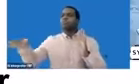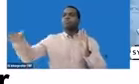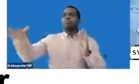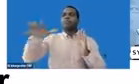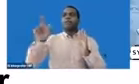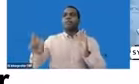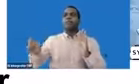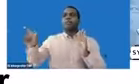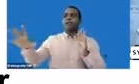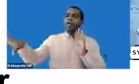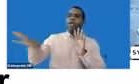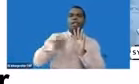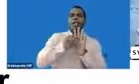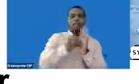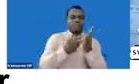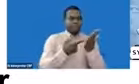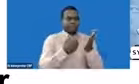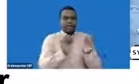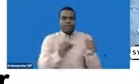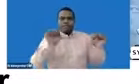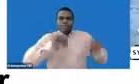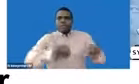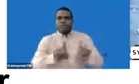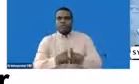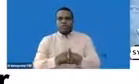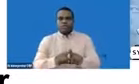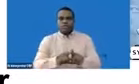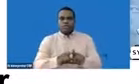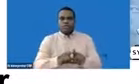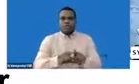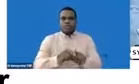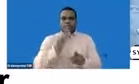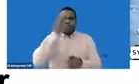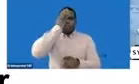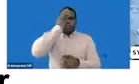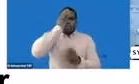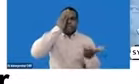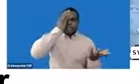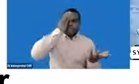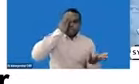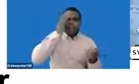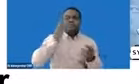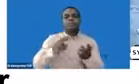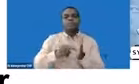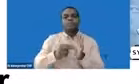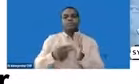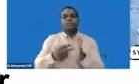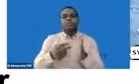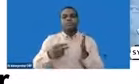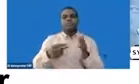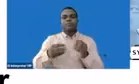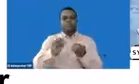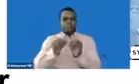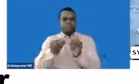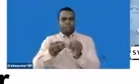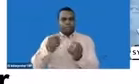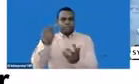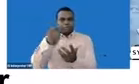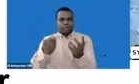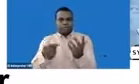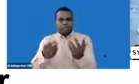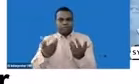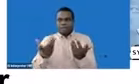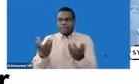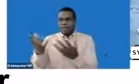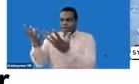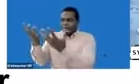We need some kind of manual quality assurance to that, just as when we use auto captions, they are fine up to a